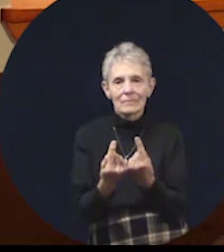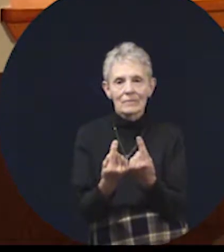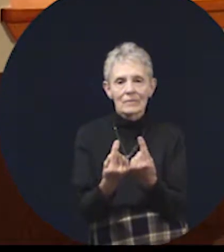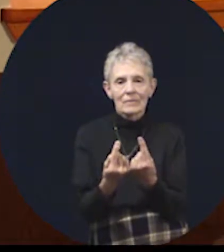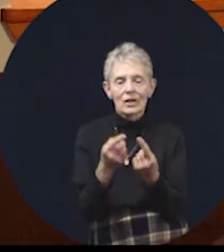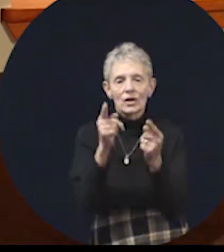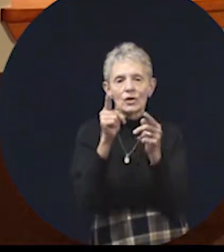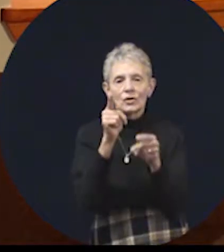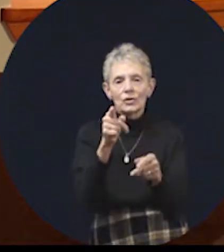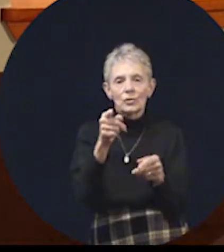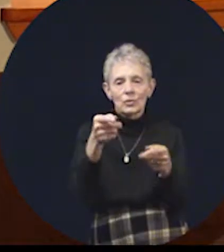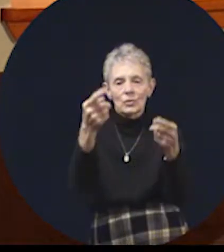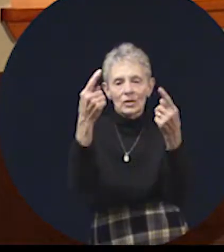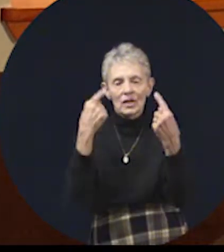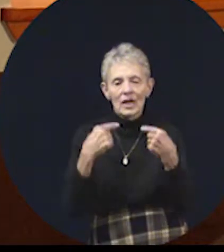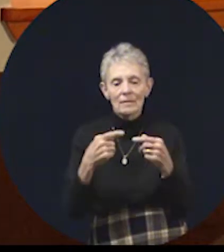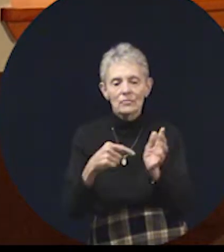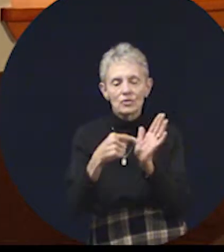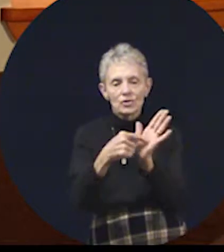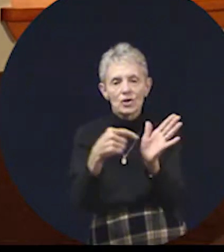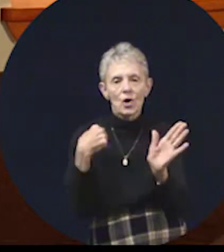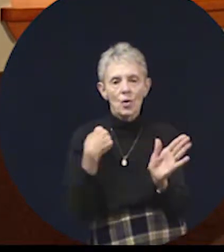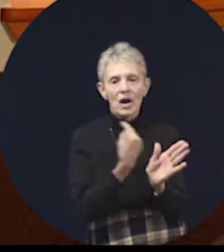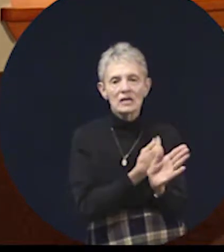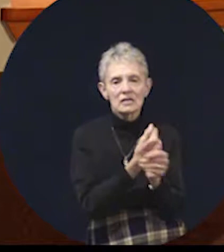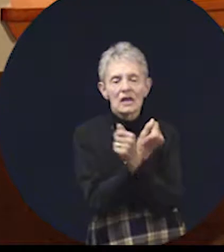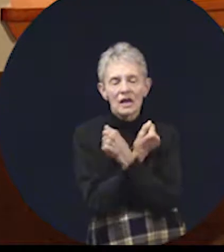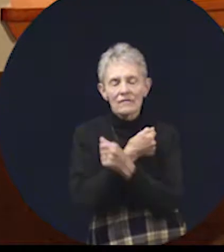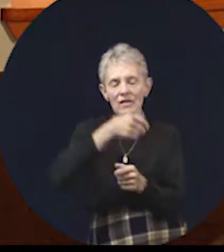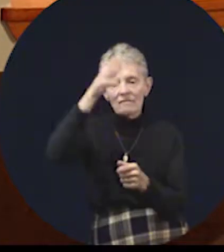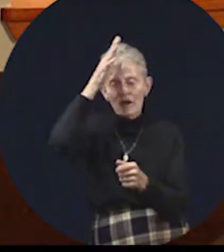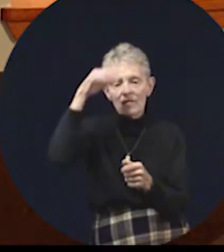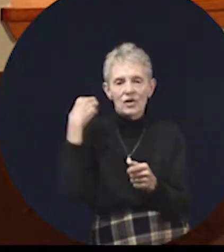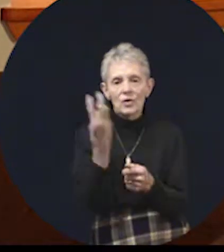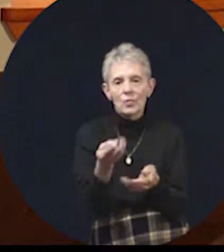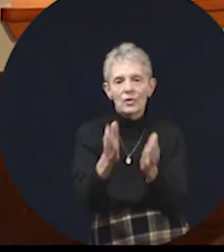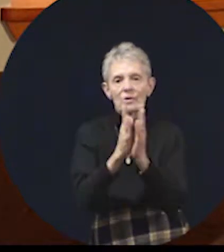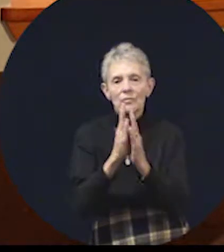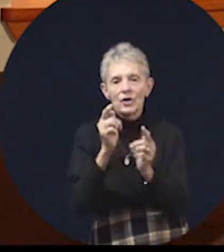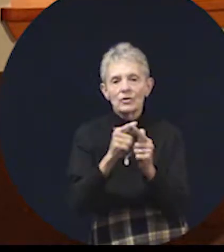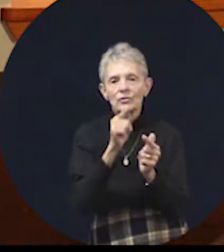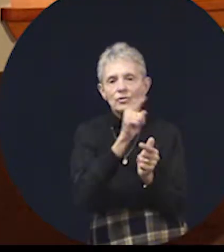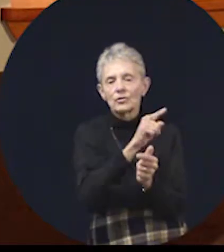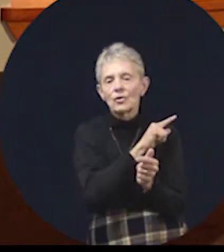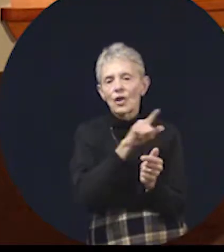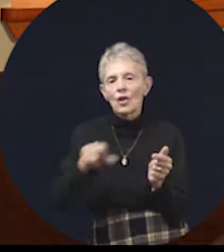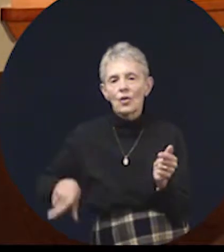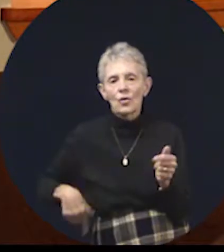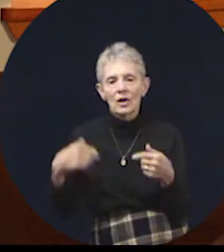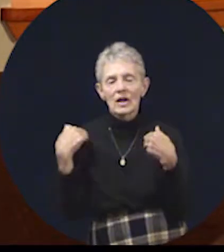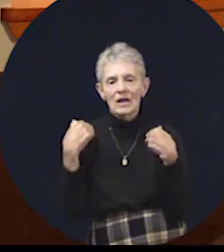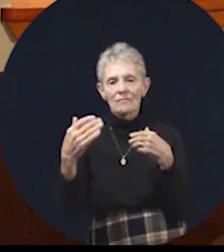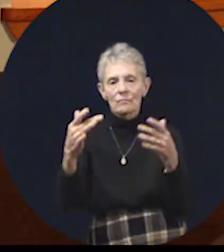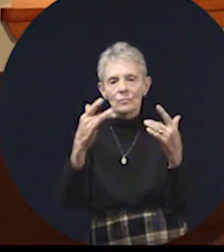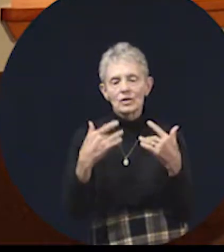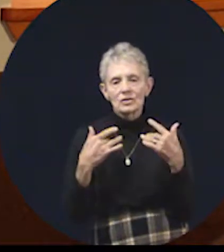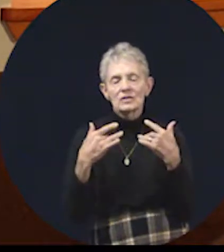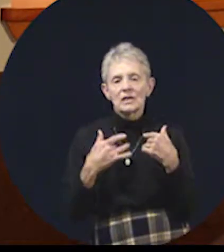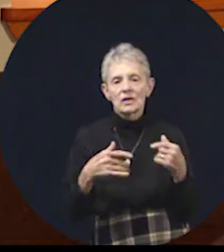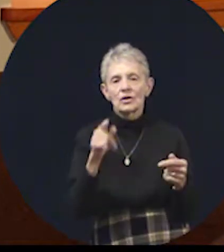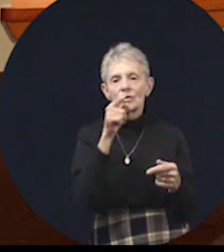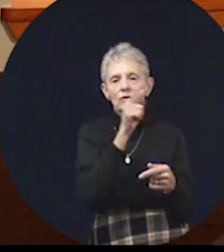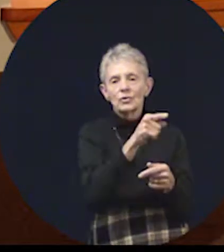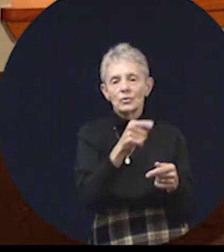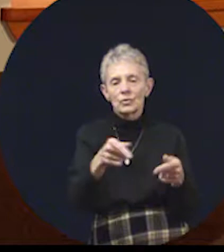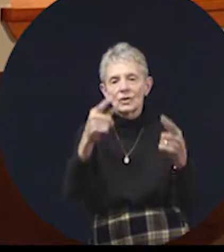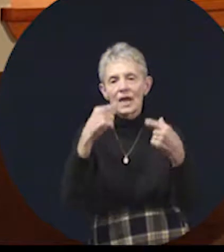You came to show us the love of the Father. We pray to you, Lord, have mercy. Lord, have mercy. You came to call us to